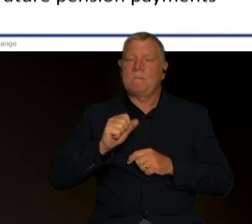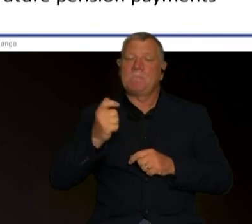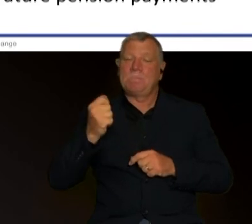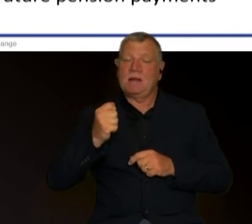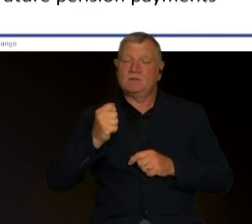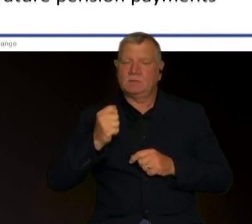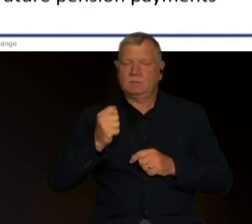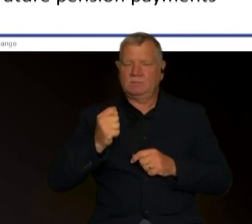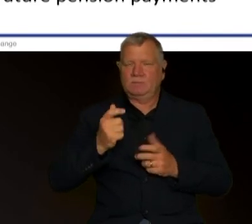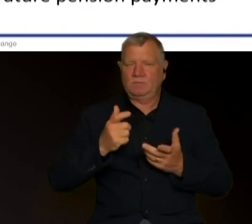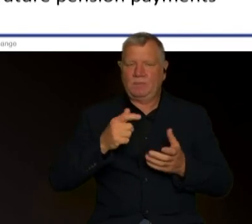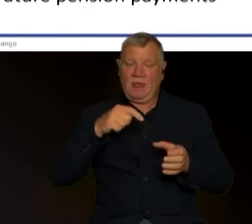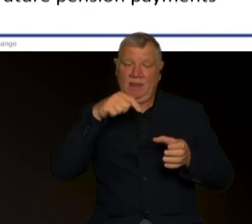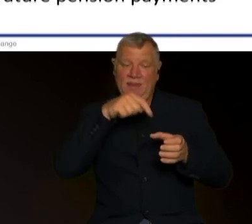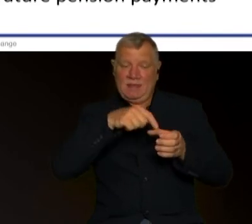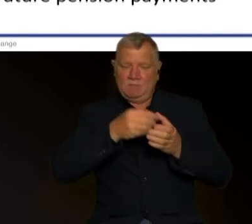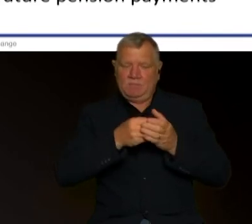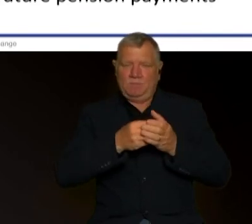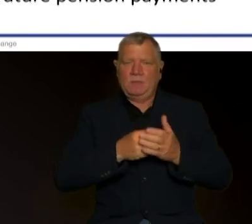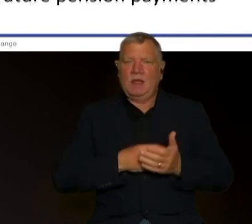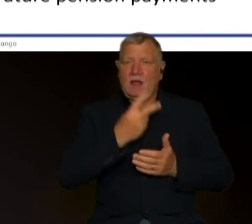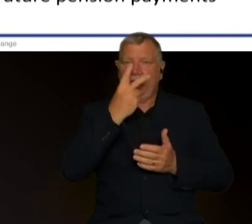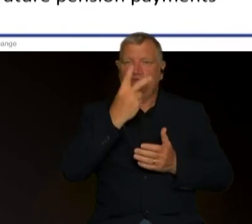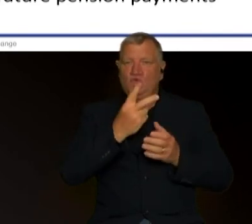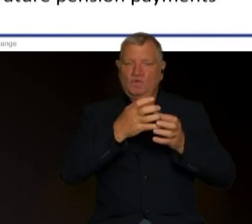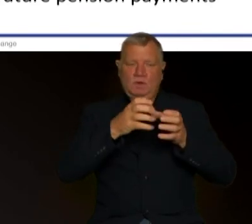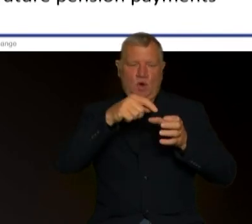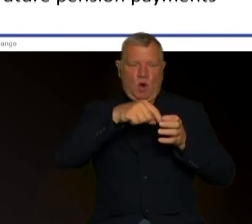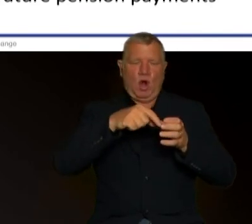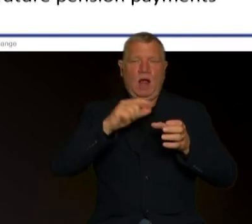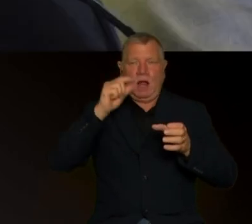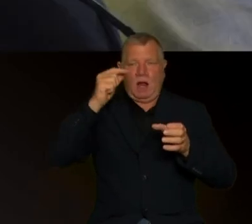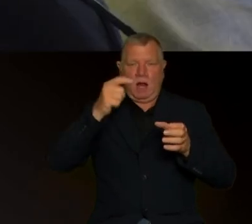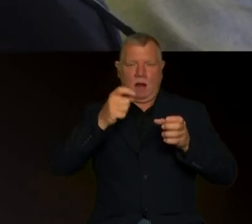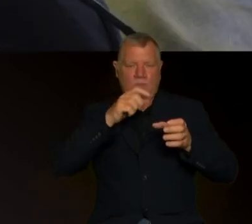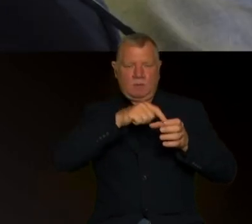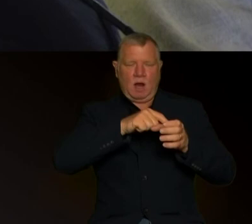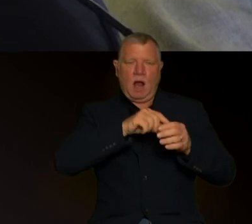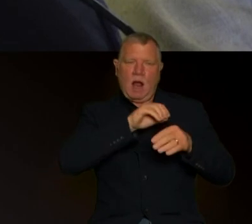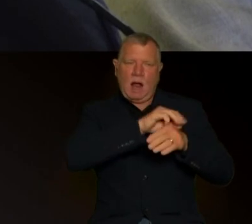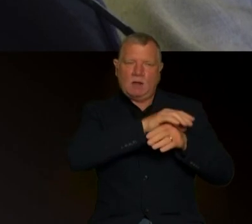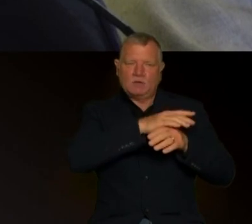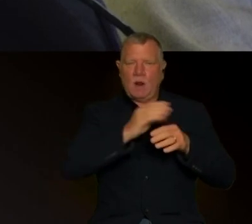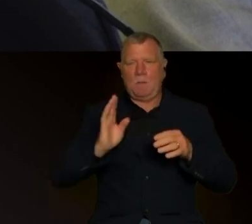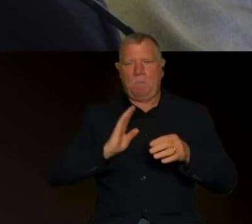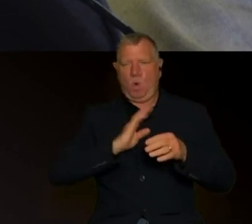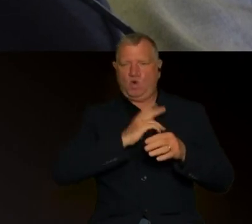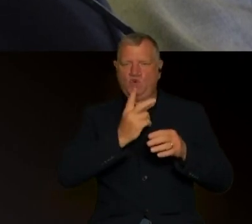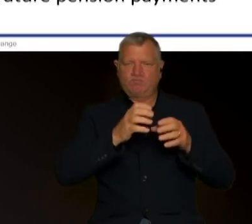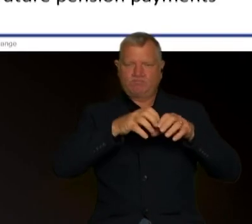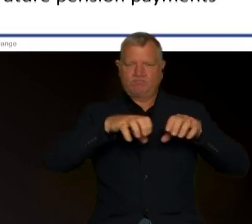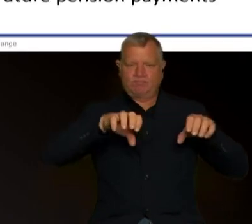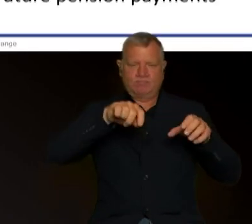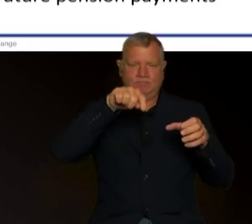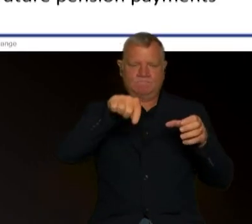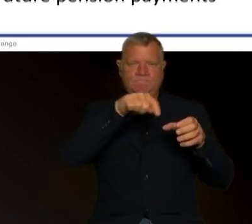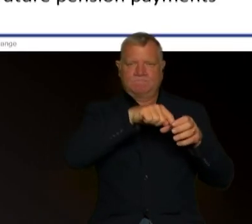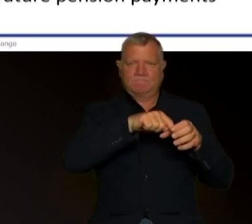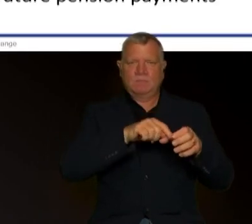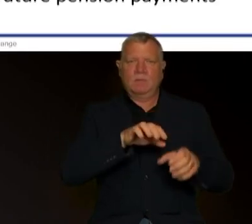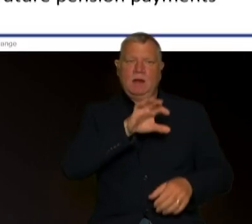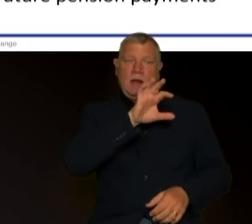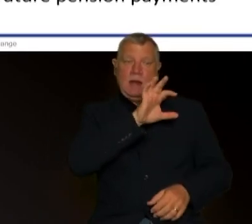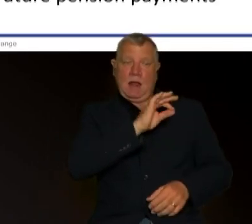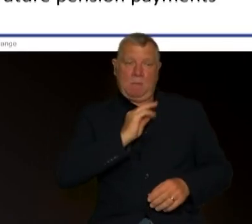The Pension Reserve Trust consists of two separate government bodies, a council and a board. The 9-member Pension